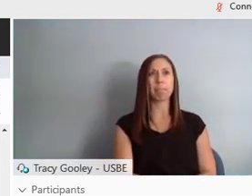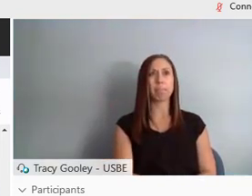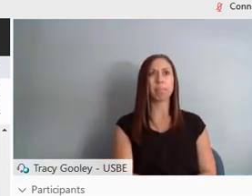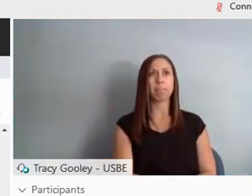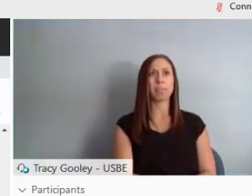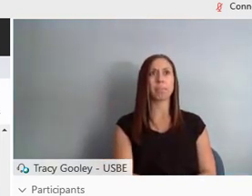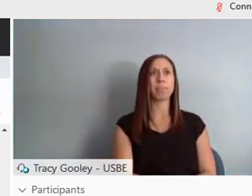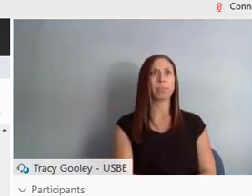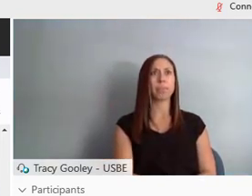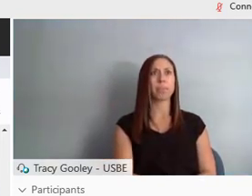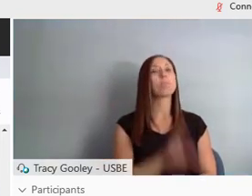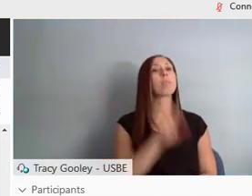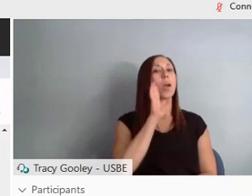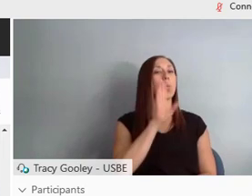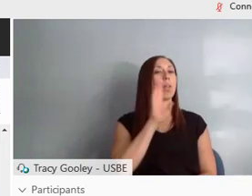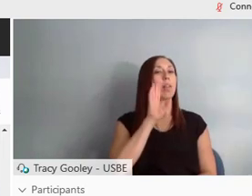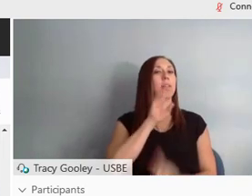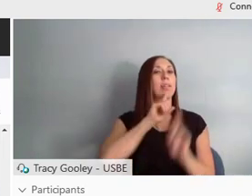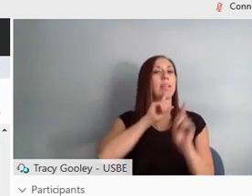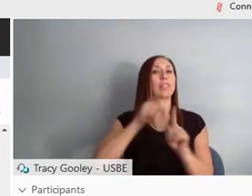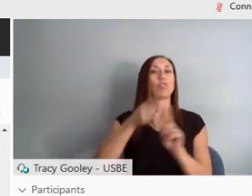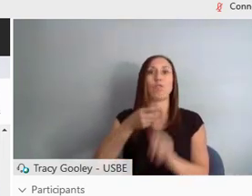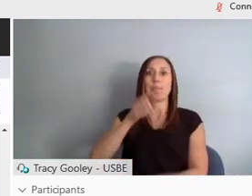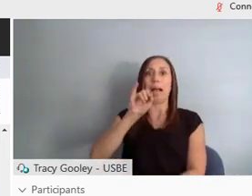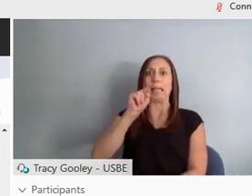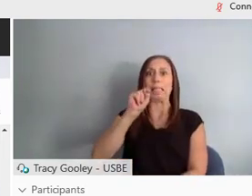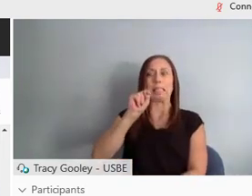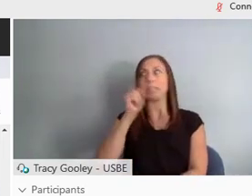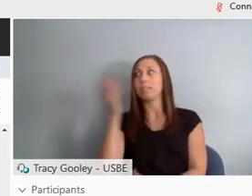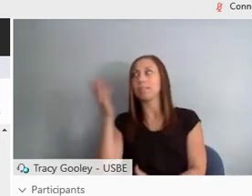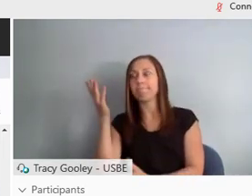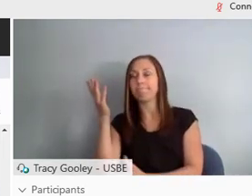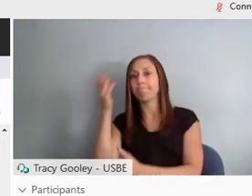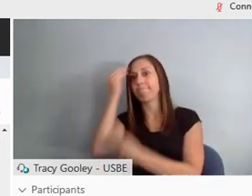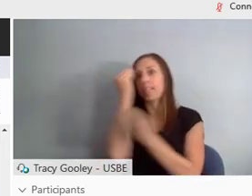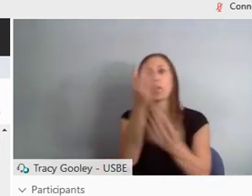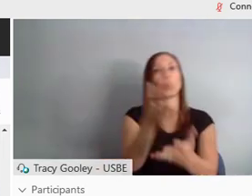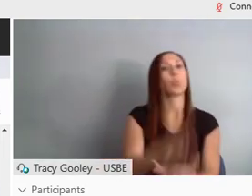I will give you answers from IT as soon as I get them.